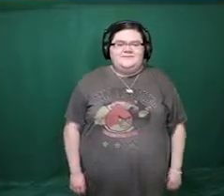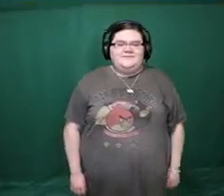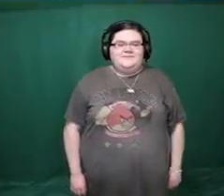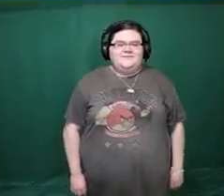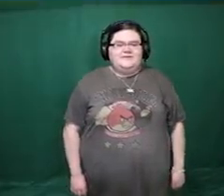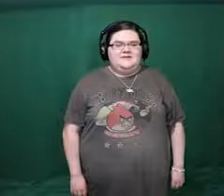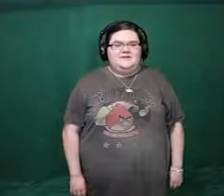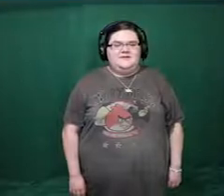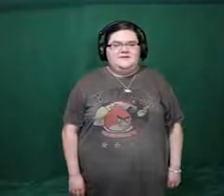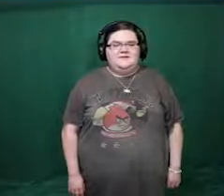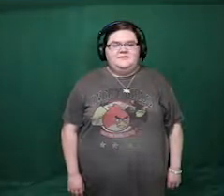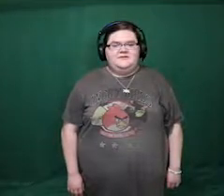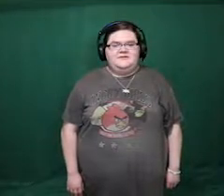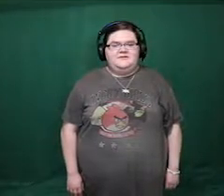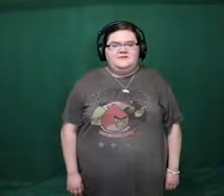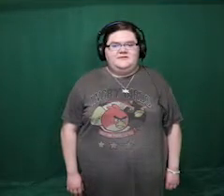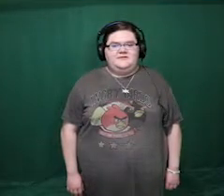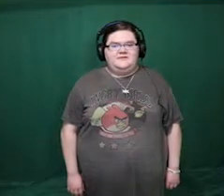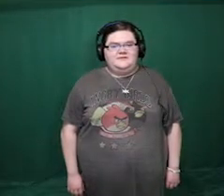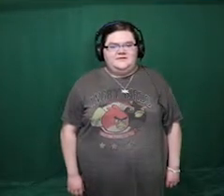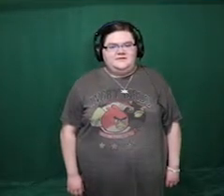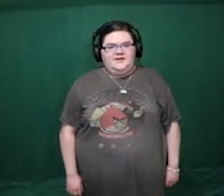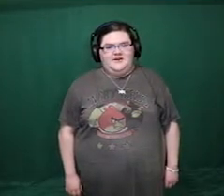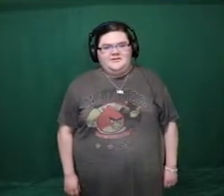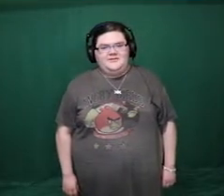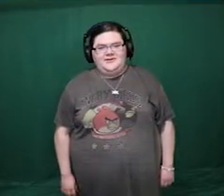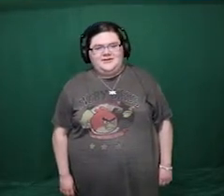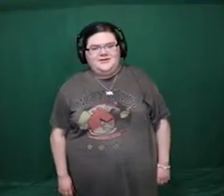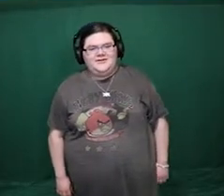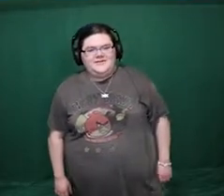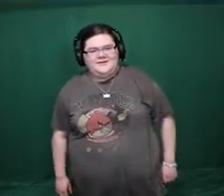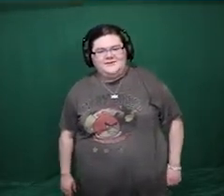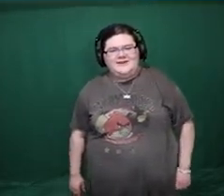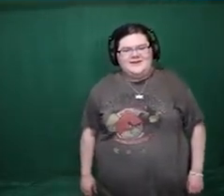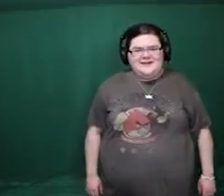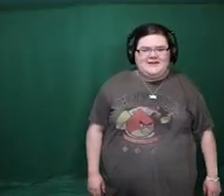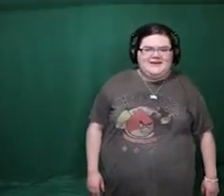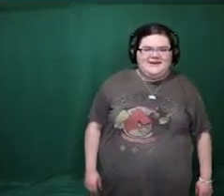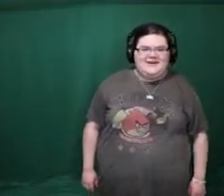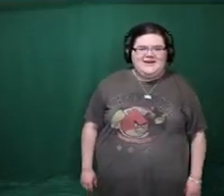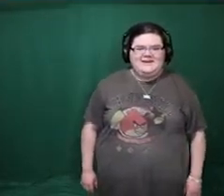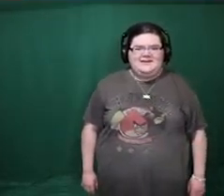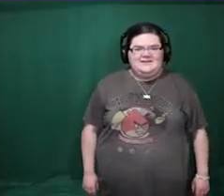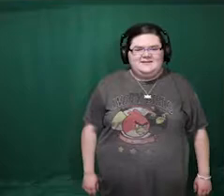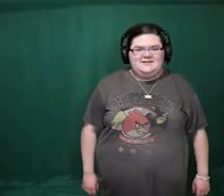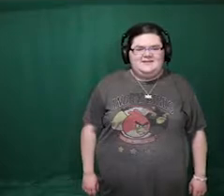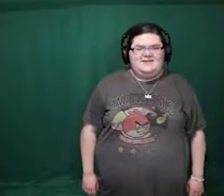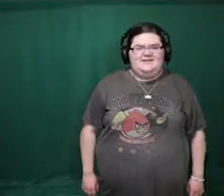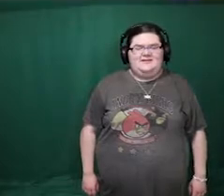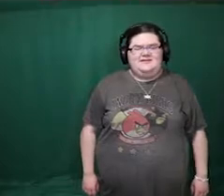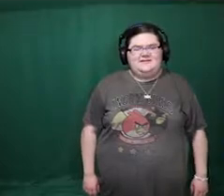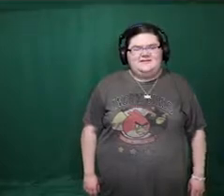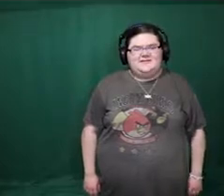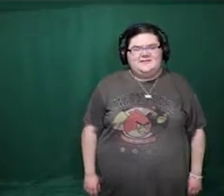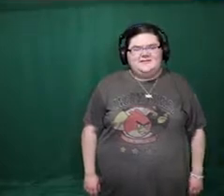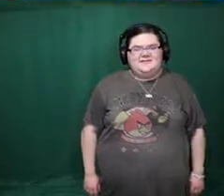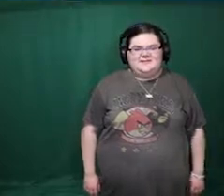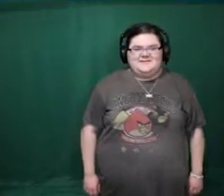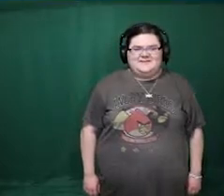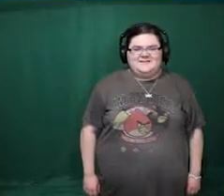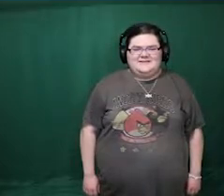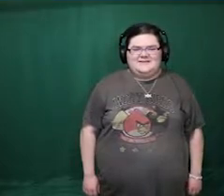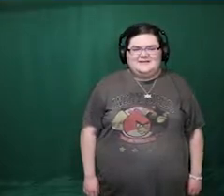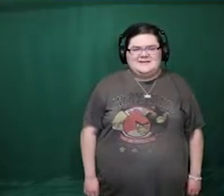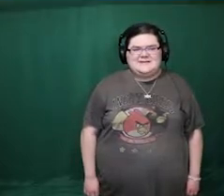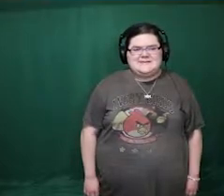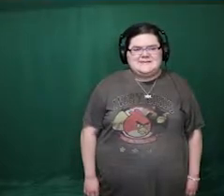defense. Yeah. They're moving like Chelsea, yeah? Yes. Oh, yes. Come on, Simon. Get it. Too wide. Cross. No, what